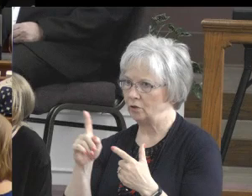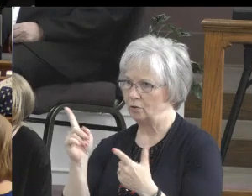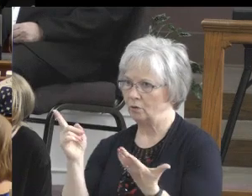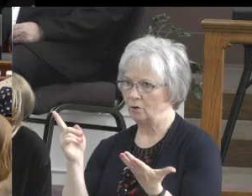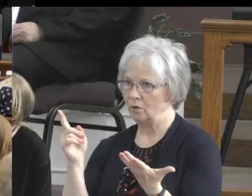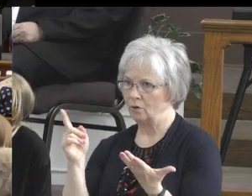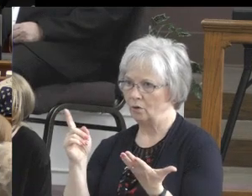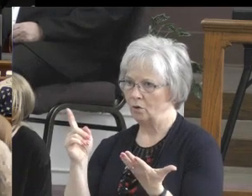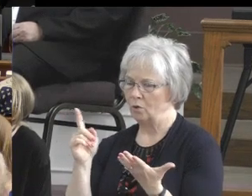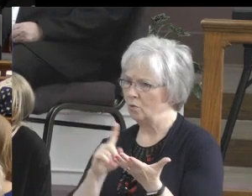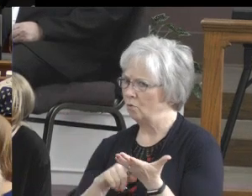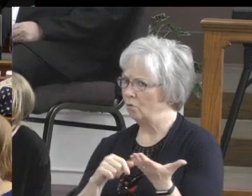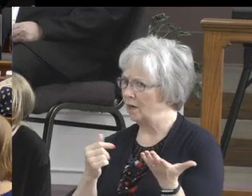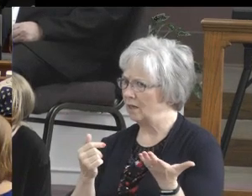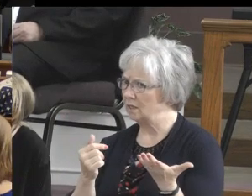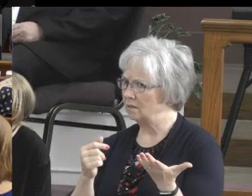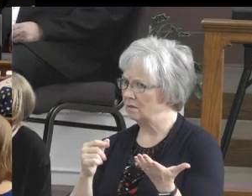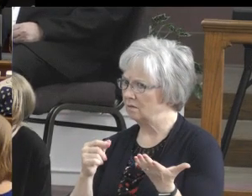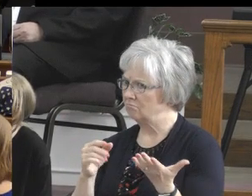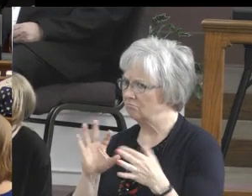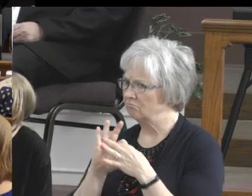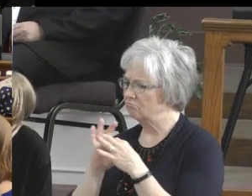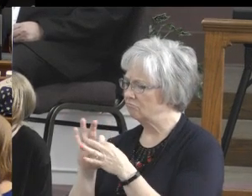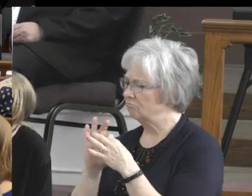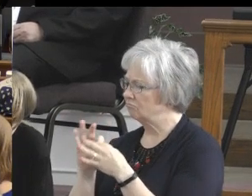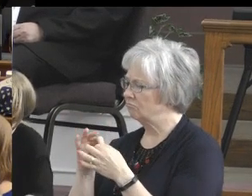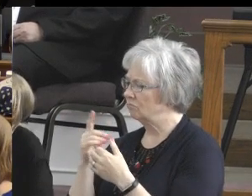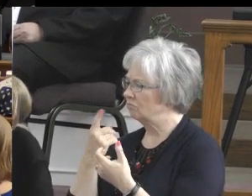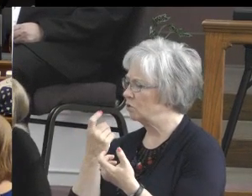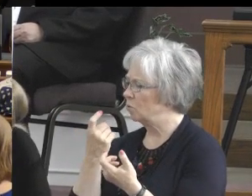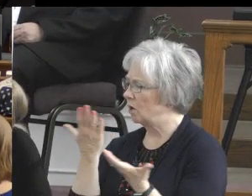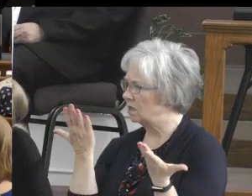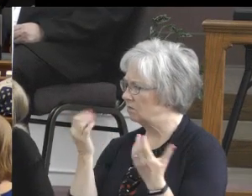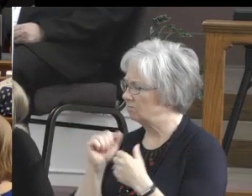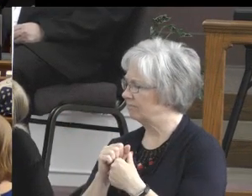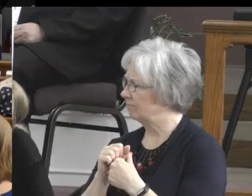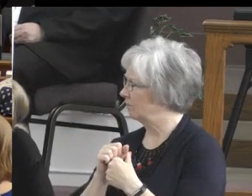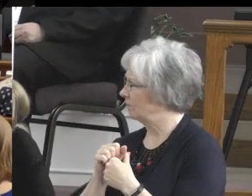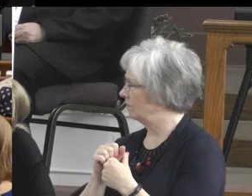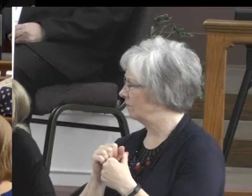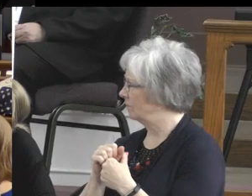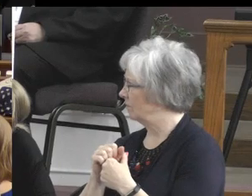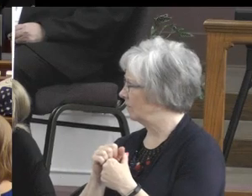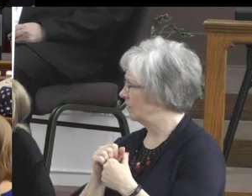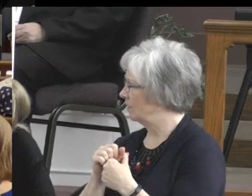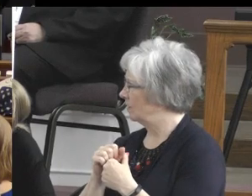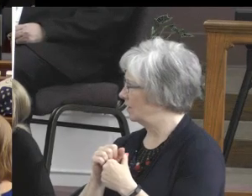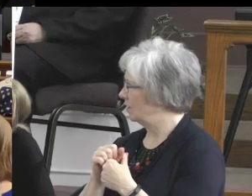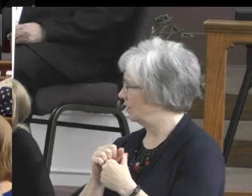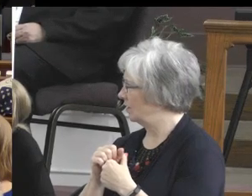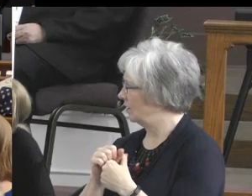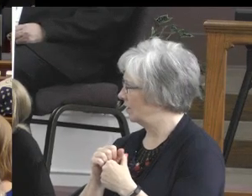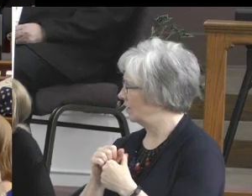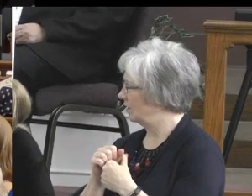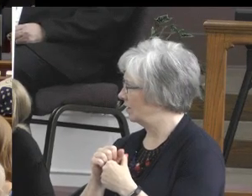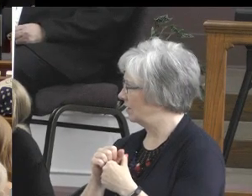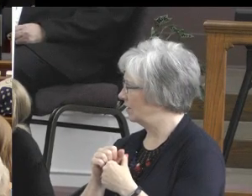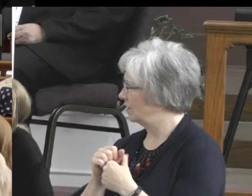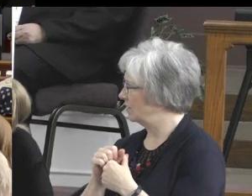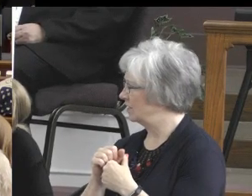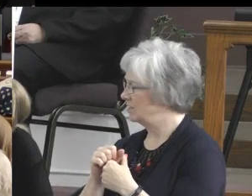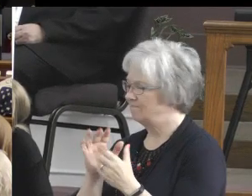and show our loyalty to. Can you guess what those two things are? Say the Pledge of Allegiance in your head and think.